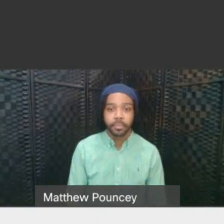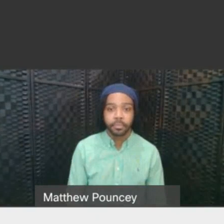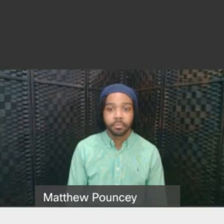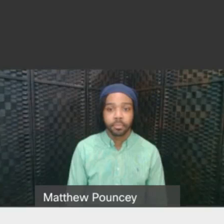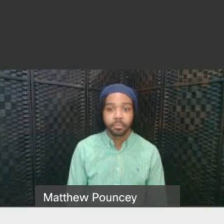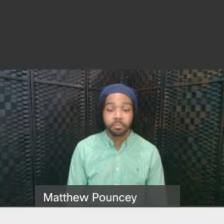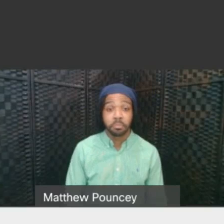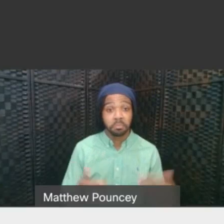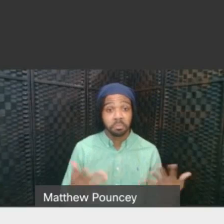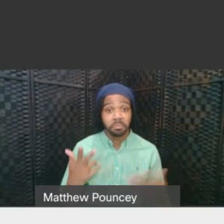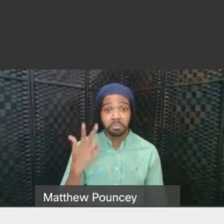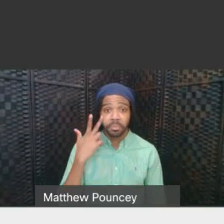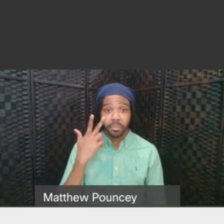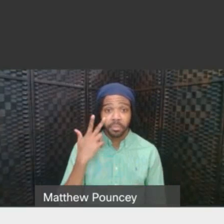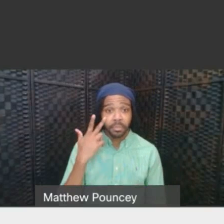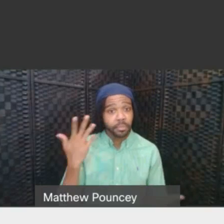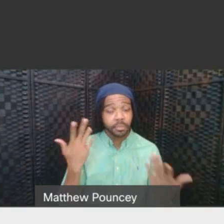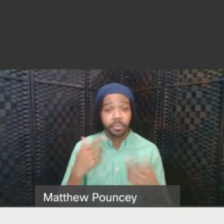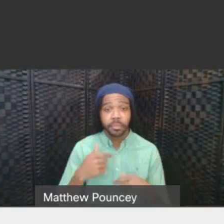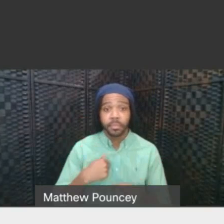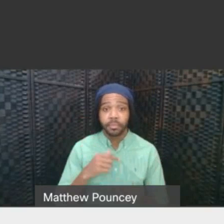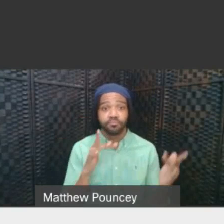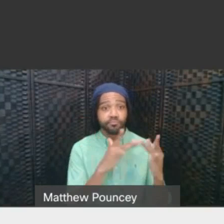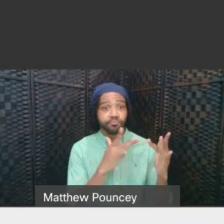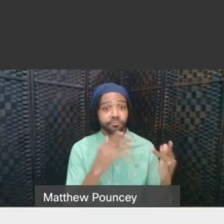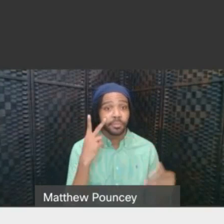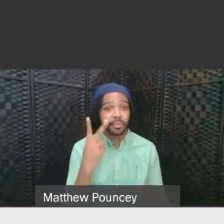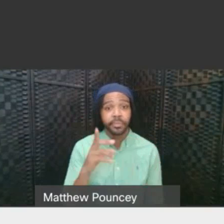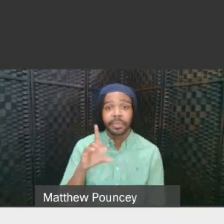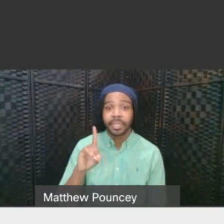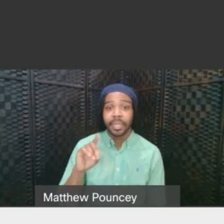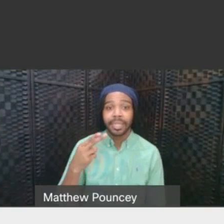We will see what we can find out from DHCF.